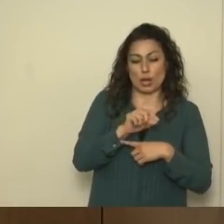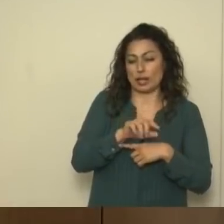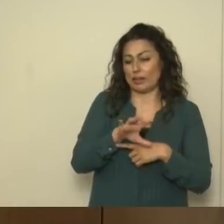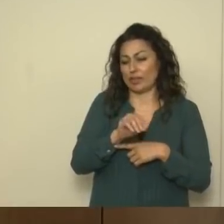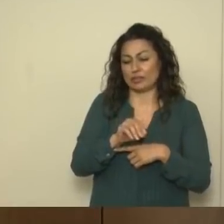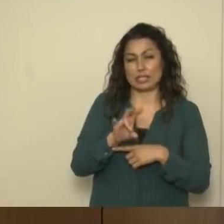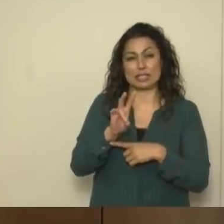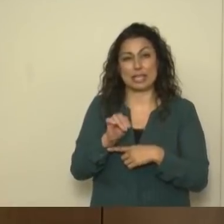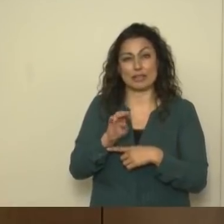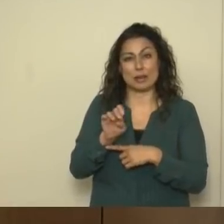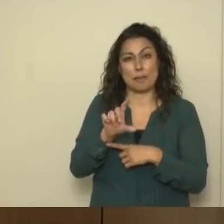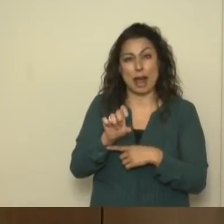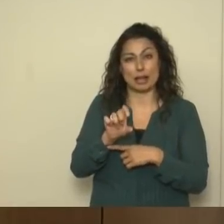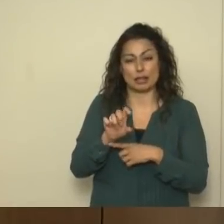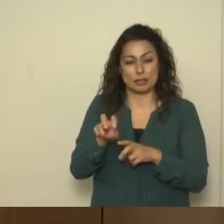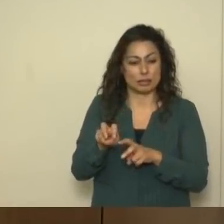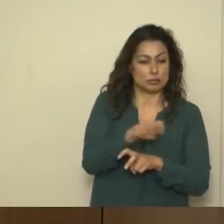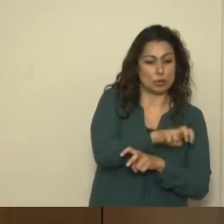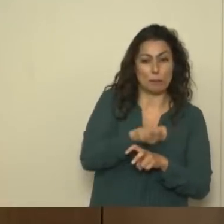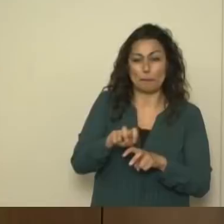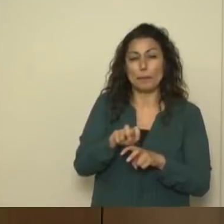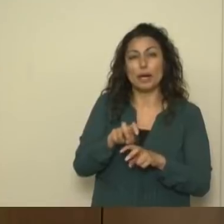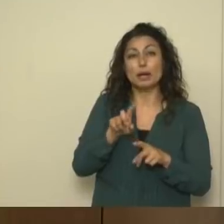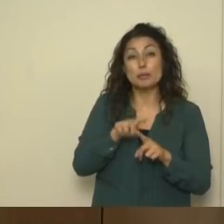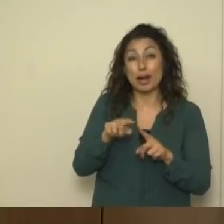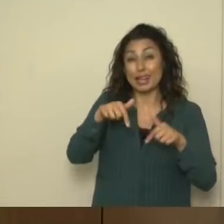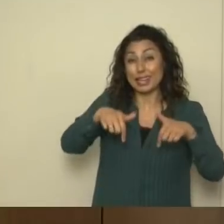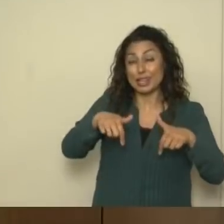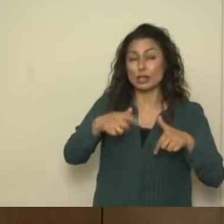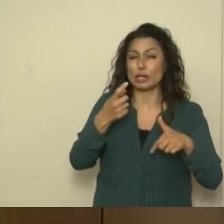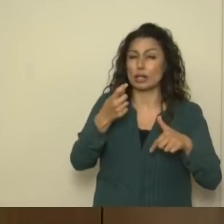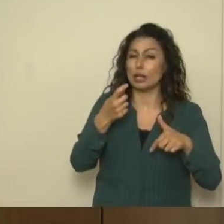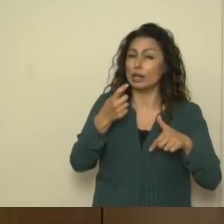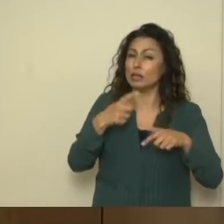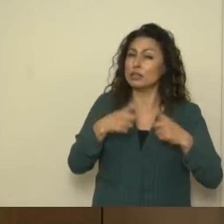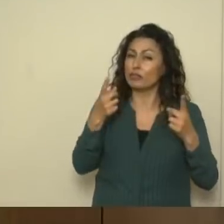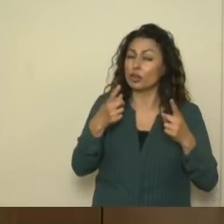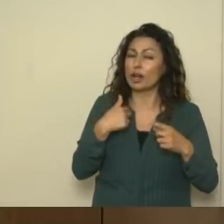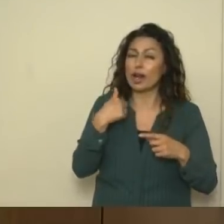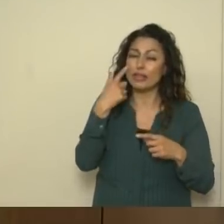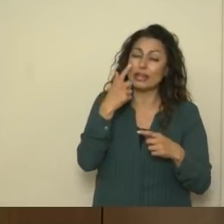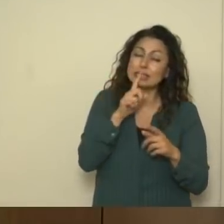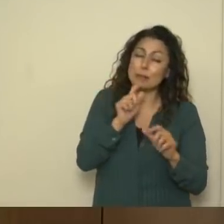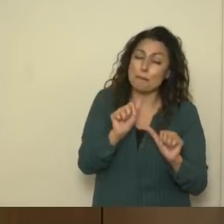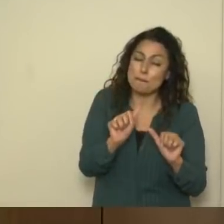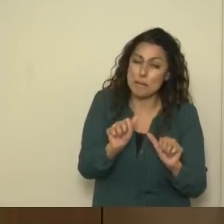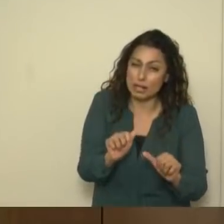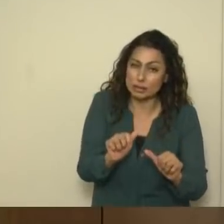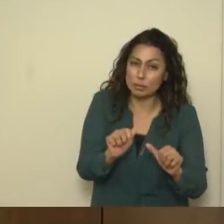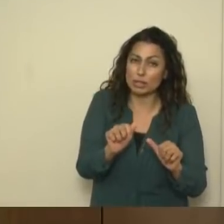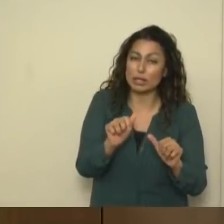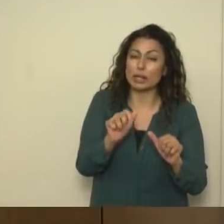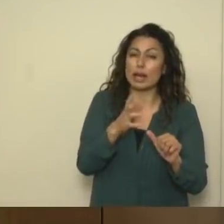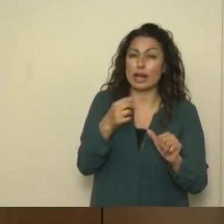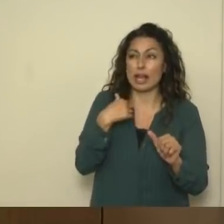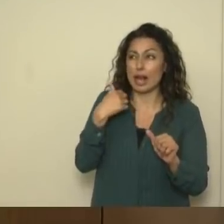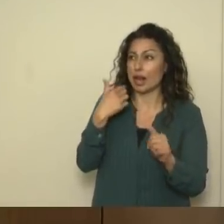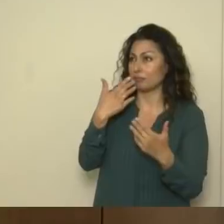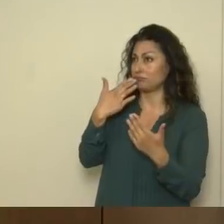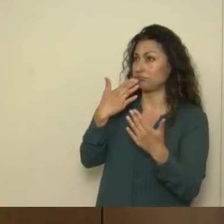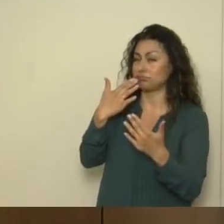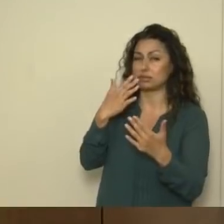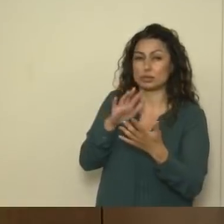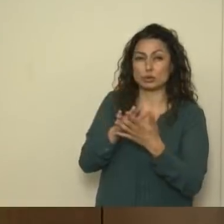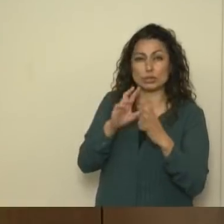trip. Here it's a little different. So I think that that's a real possibility, Dan, and I thank the school districts who have done everything